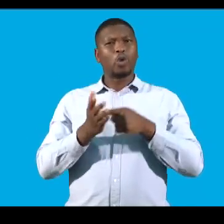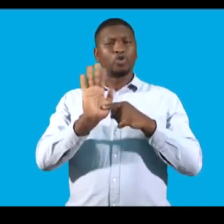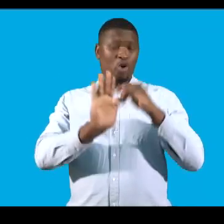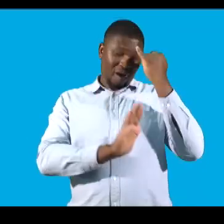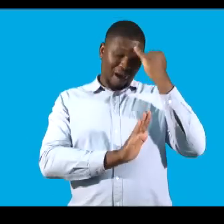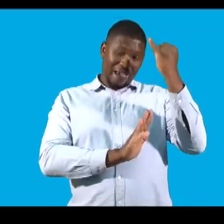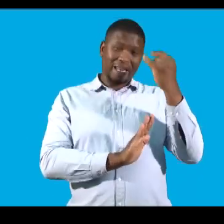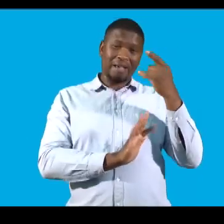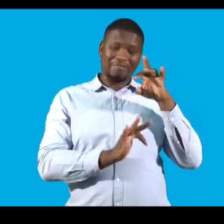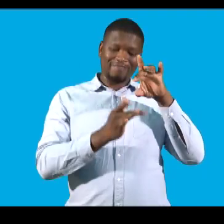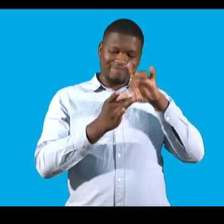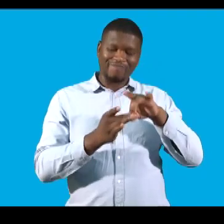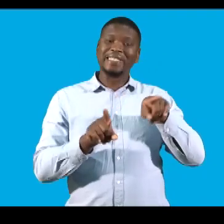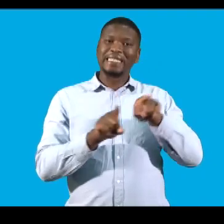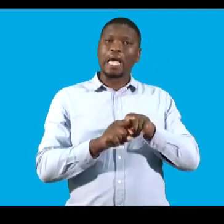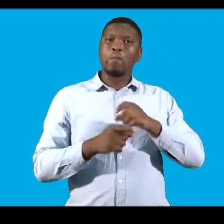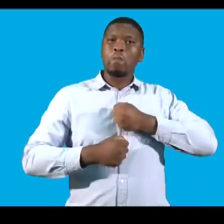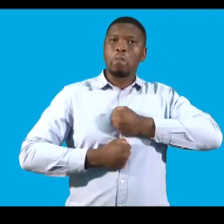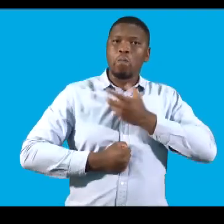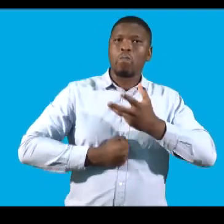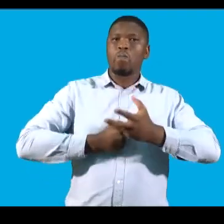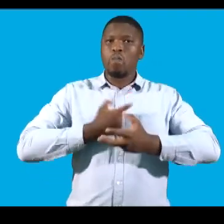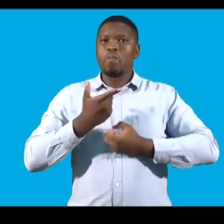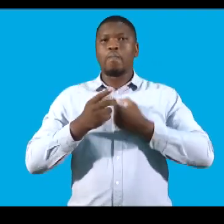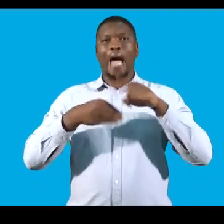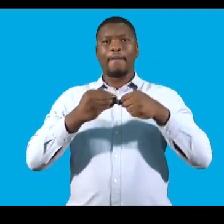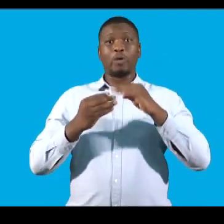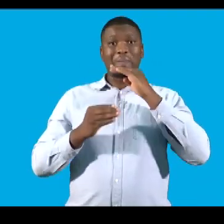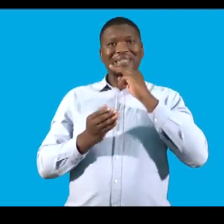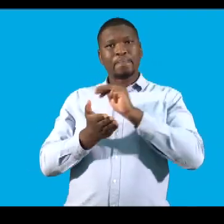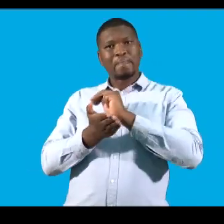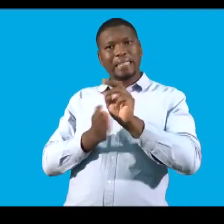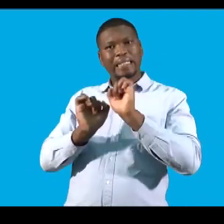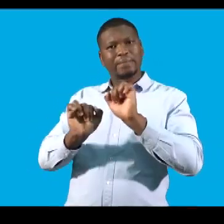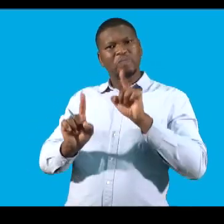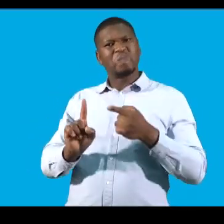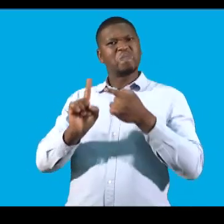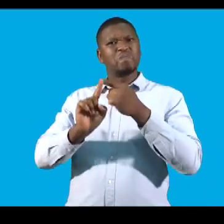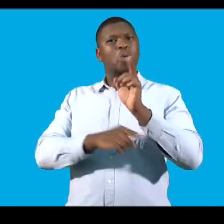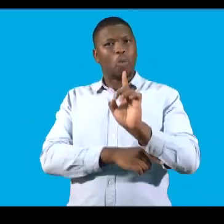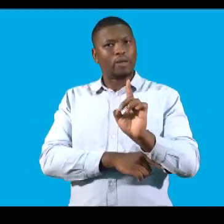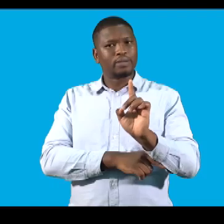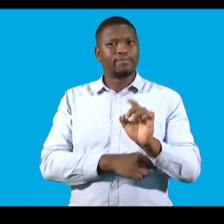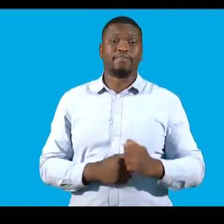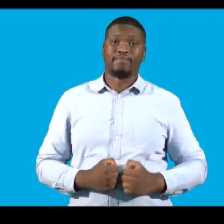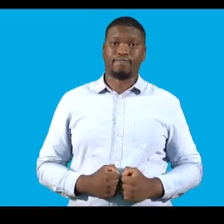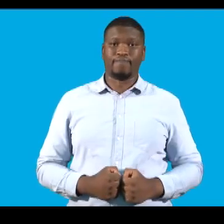idea. The central idea is what the poem is about. What is the main message of the poem?